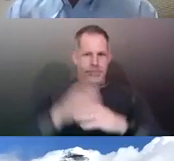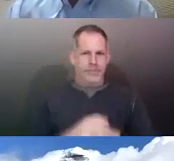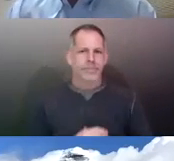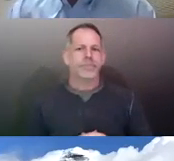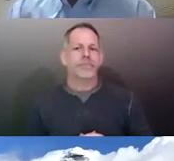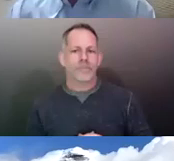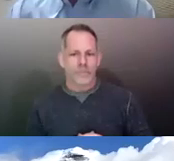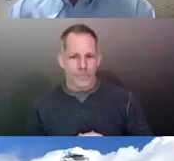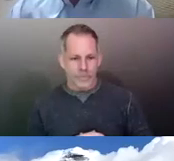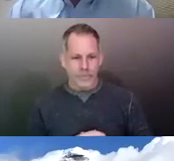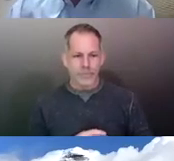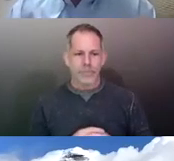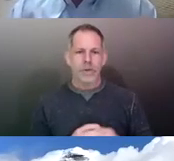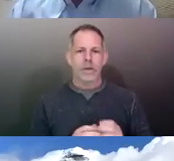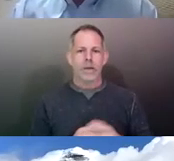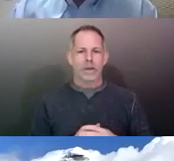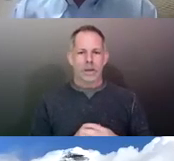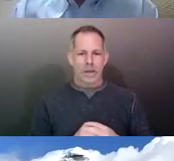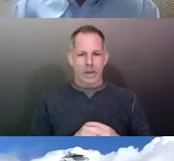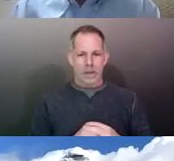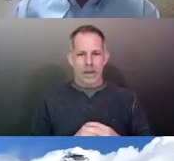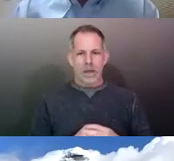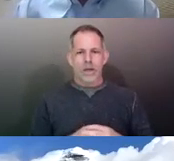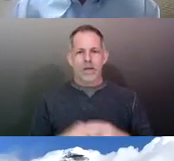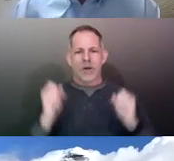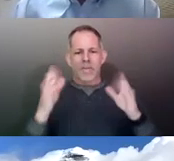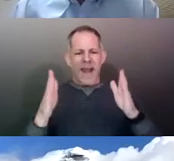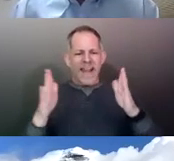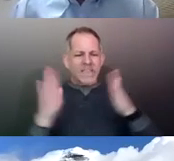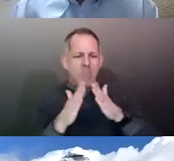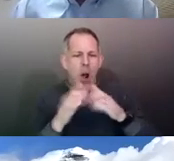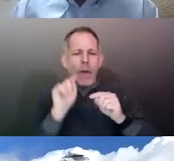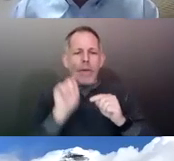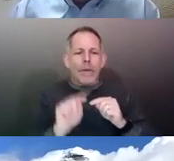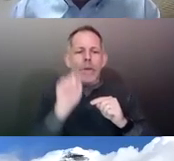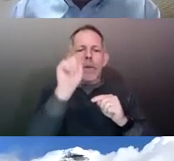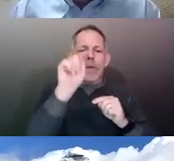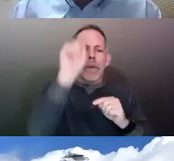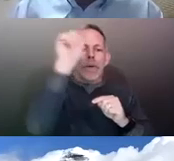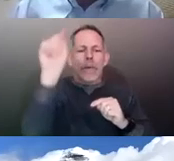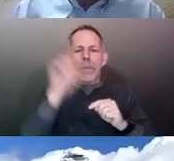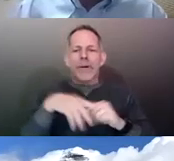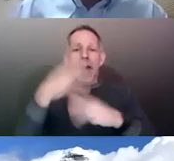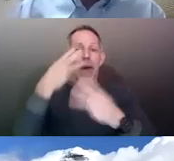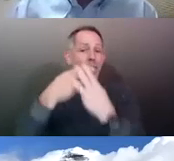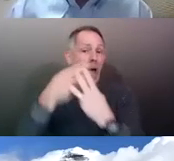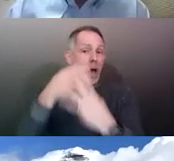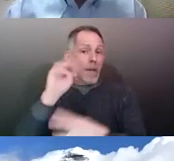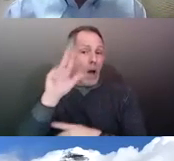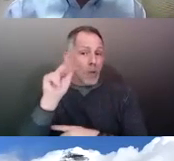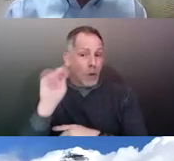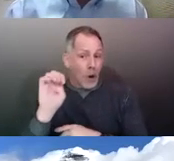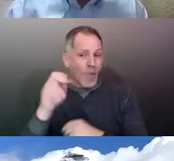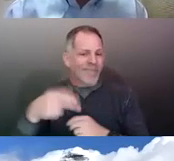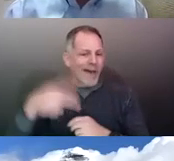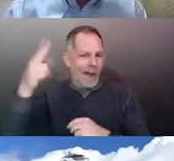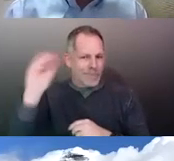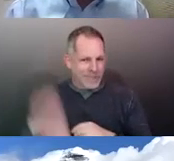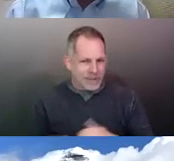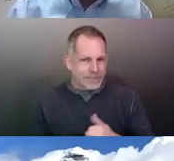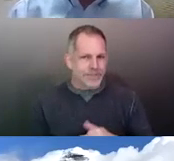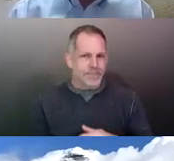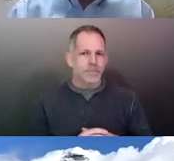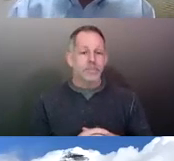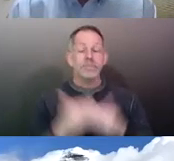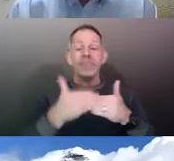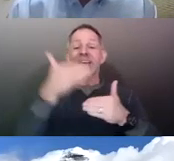smaller cities and towns throughout the county. But another way of looking at this, if we go to the next slide, is again to go to